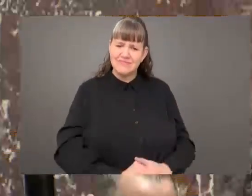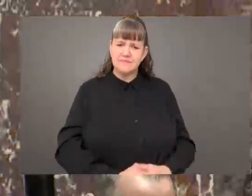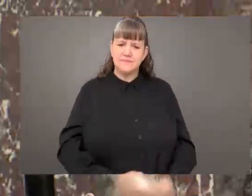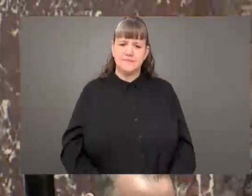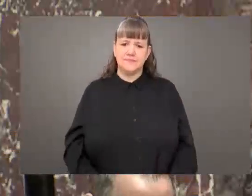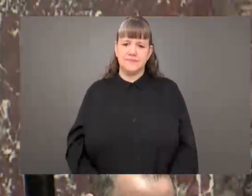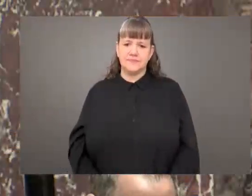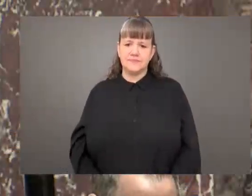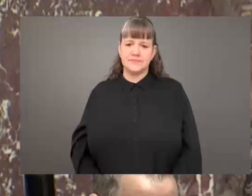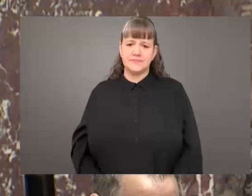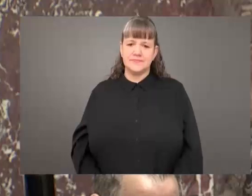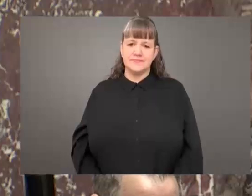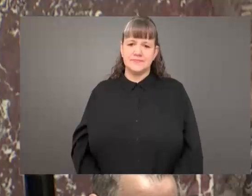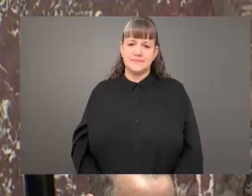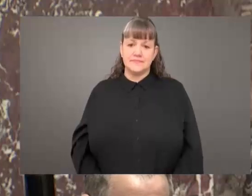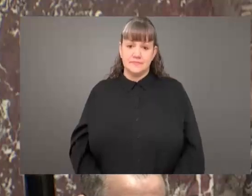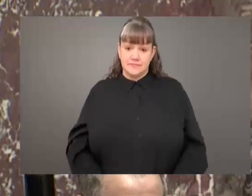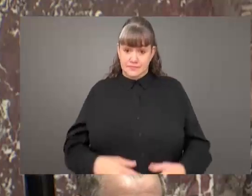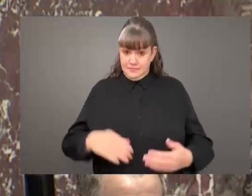Thank you, Mr. Speaker.